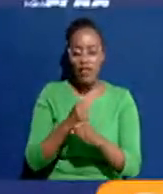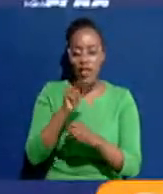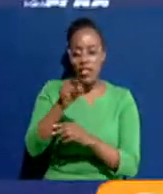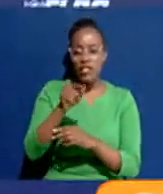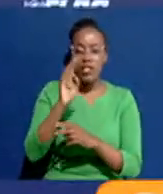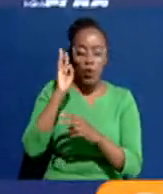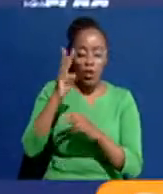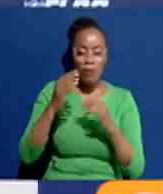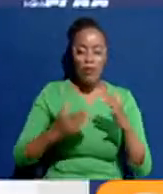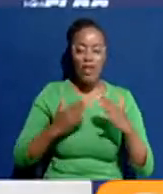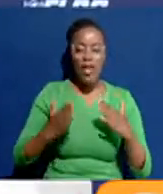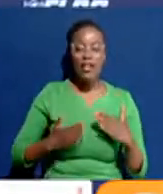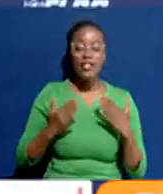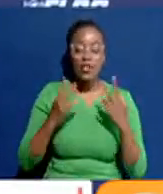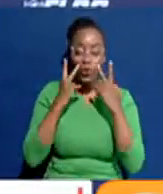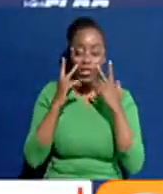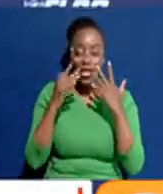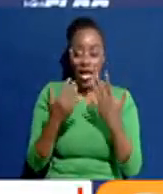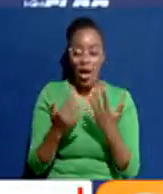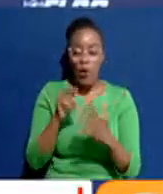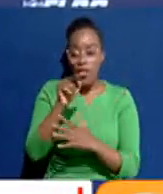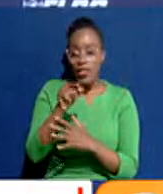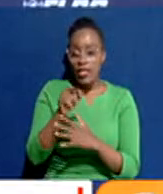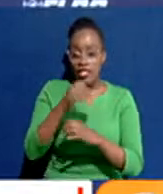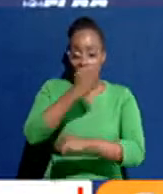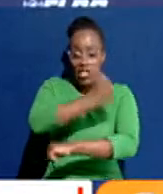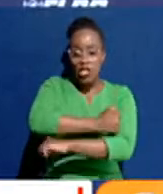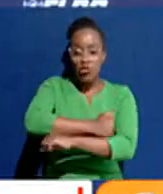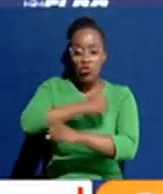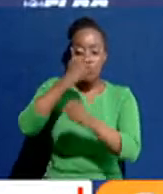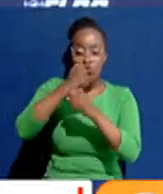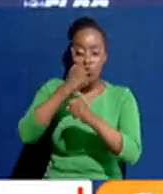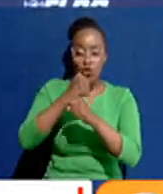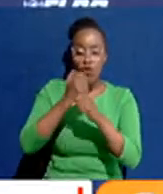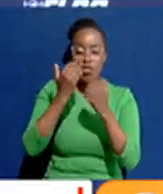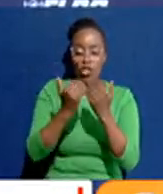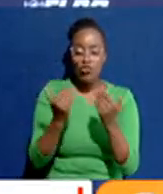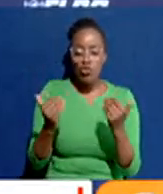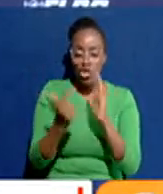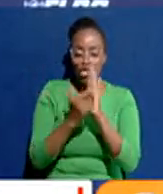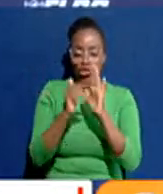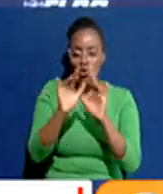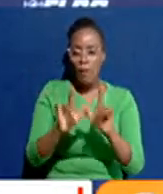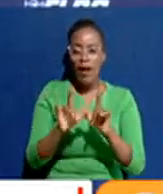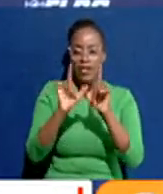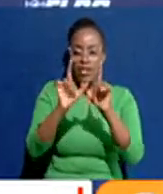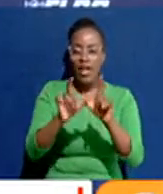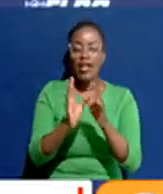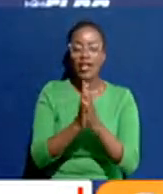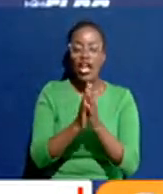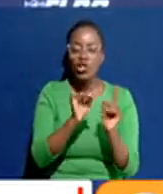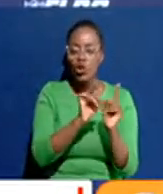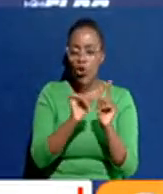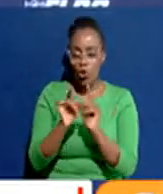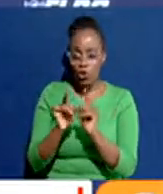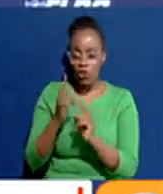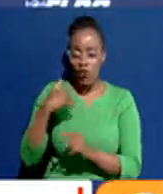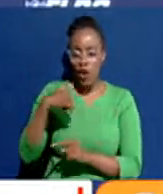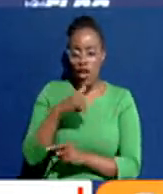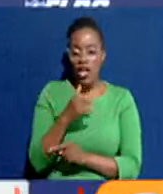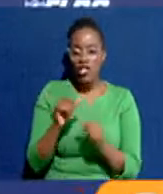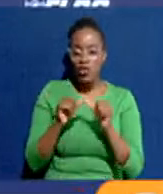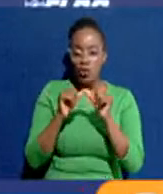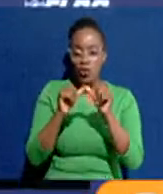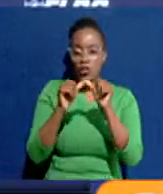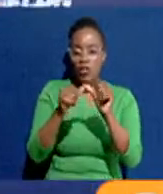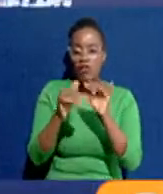really exciting for us to see how have the schools get on, to see the children showcase their talent, but also then for us to continue to look to